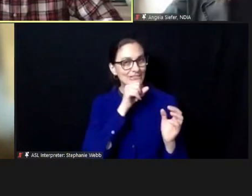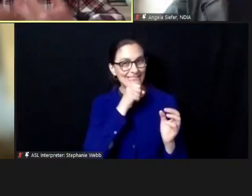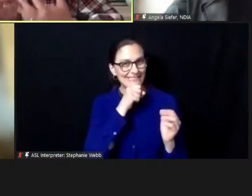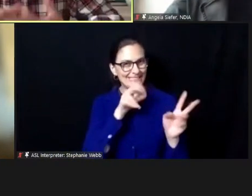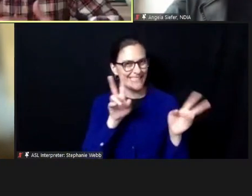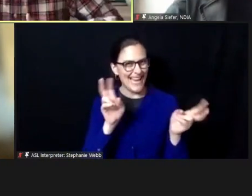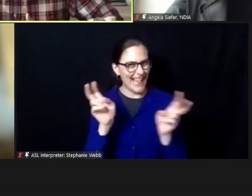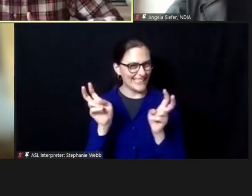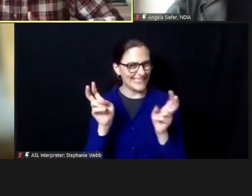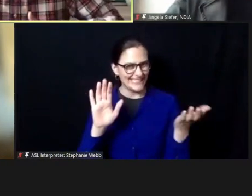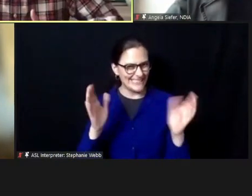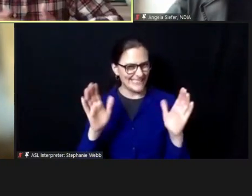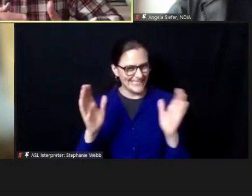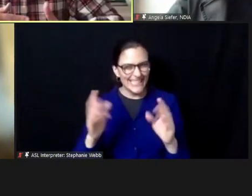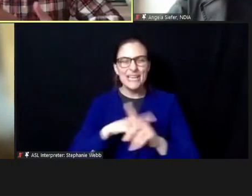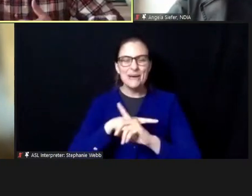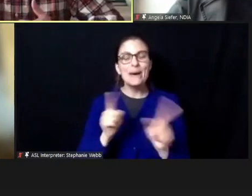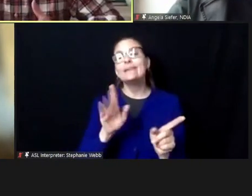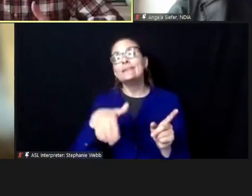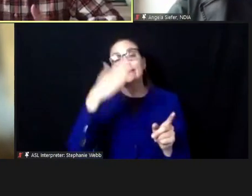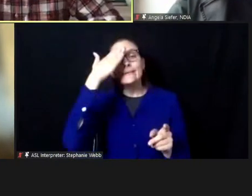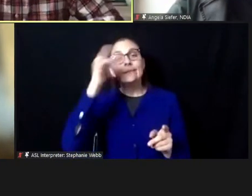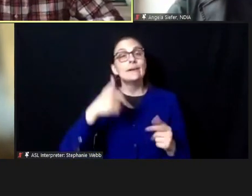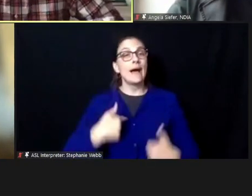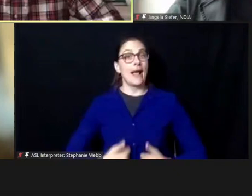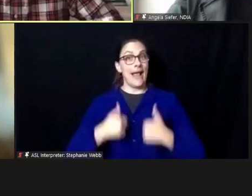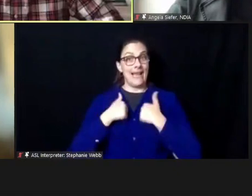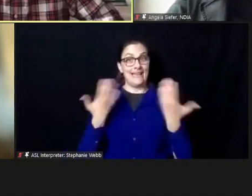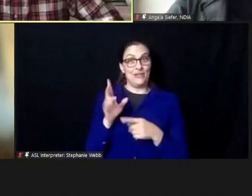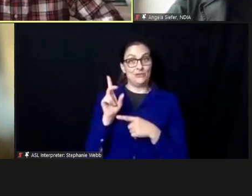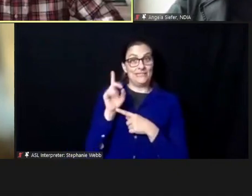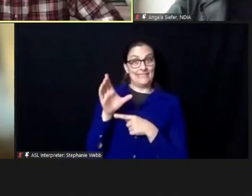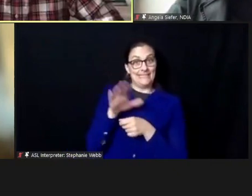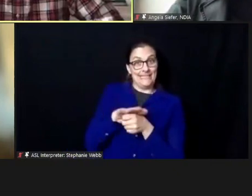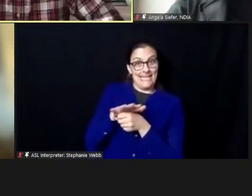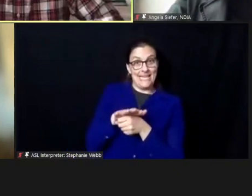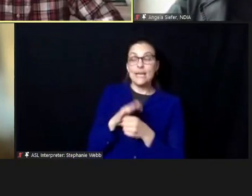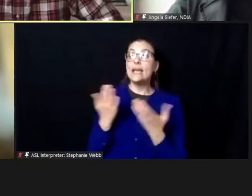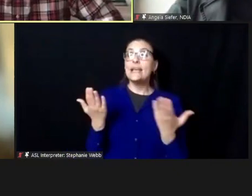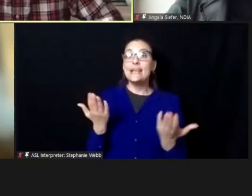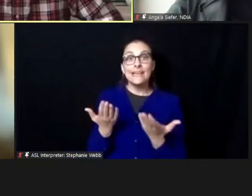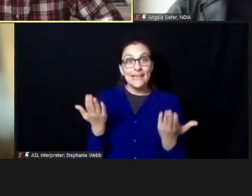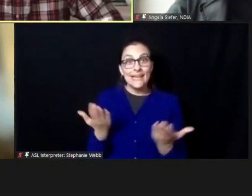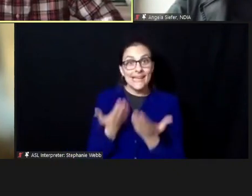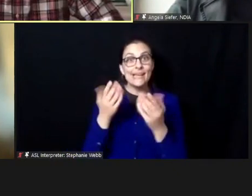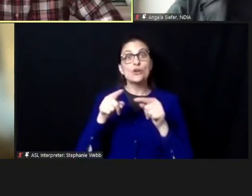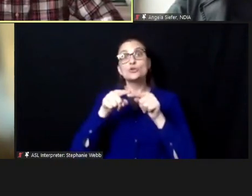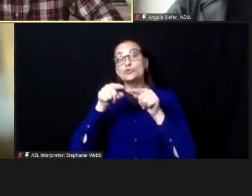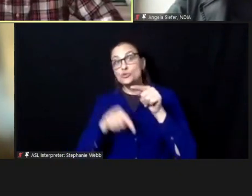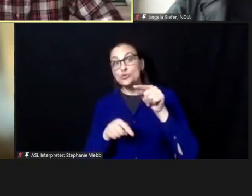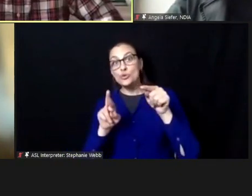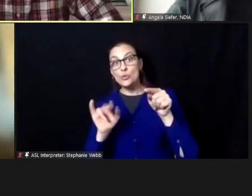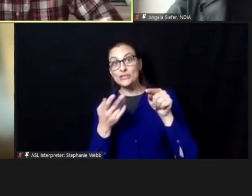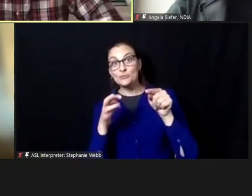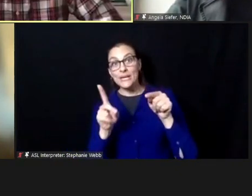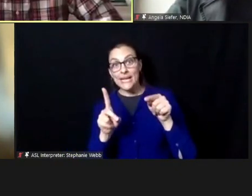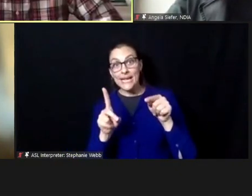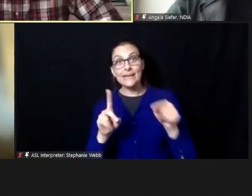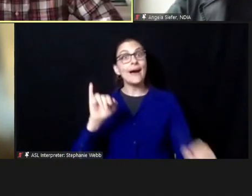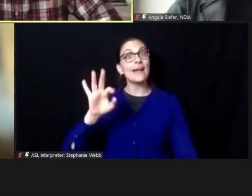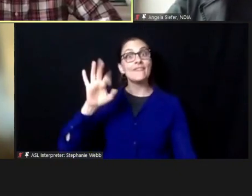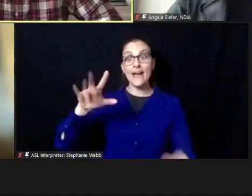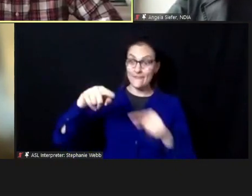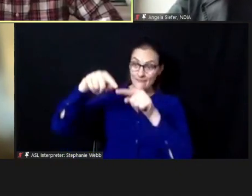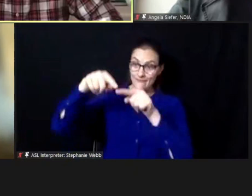between, you know, I'm in the DC area, between here and Richmond on Highway 95, Interstate 95 is 65 miles per hour. But that's good